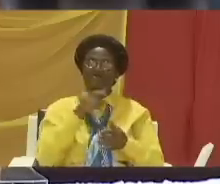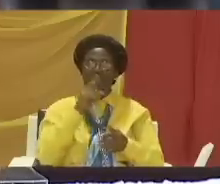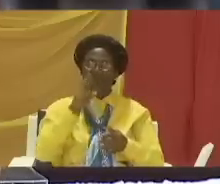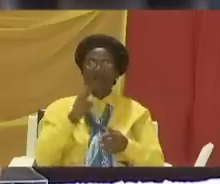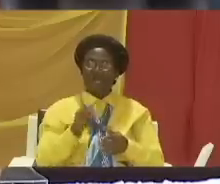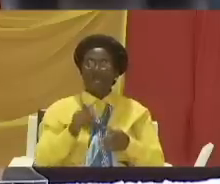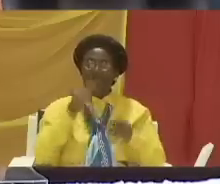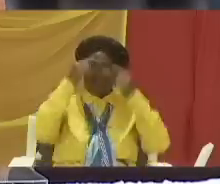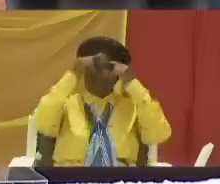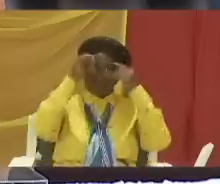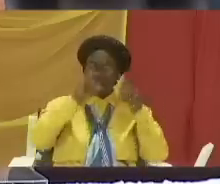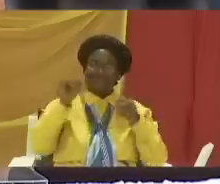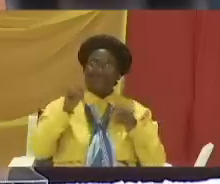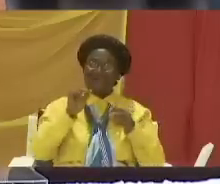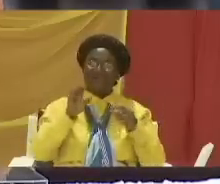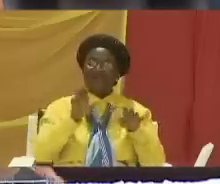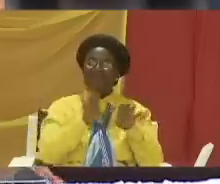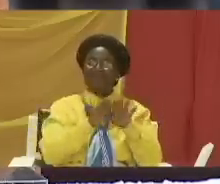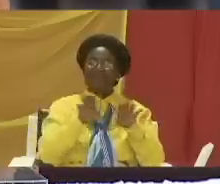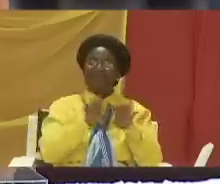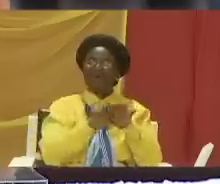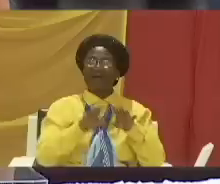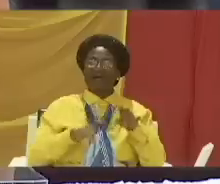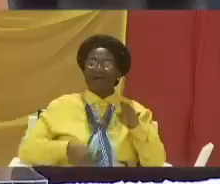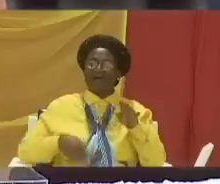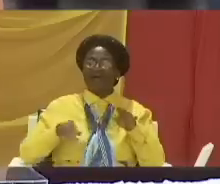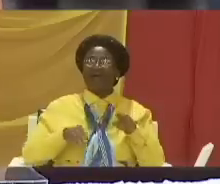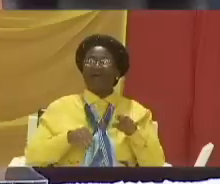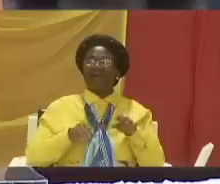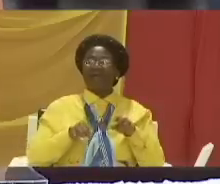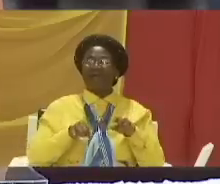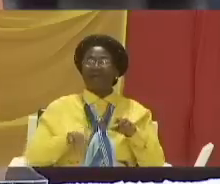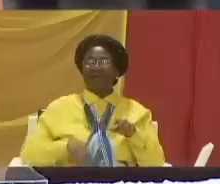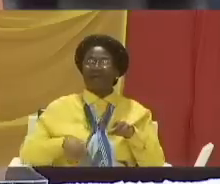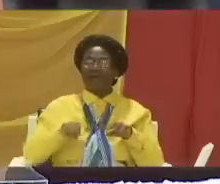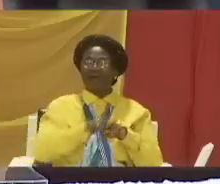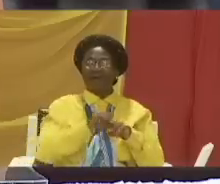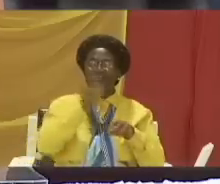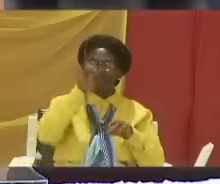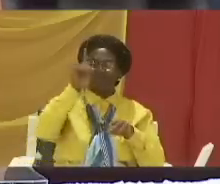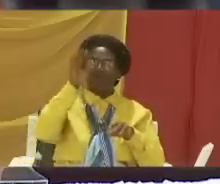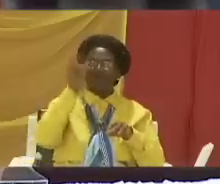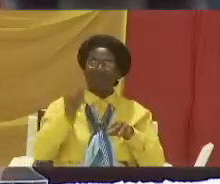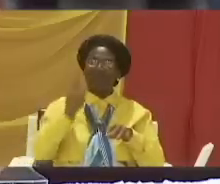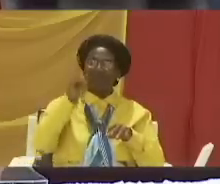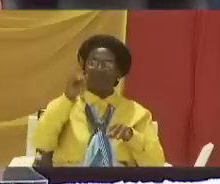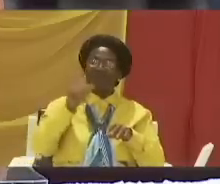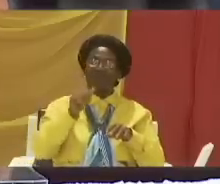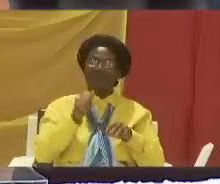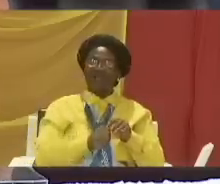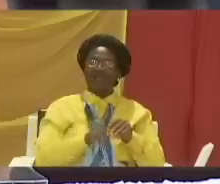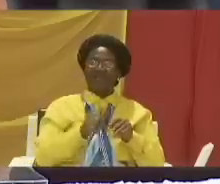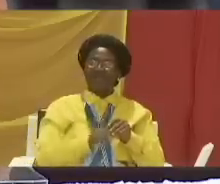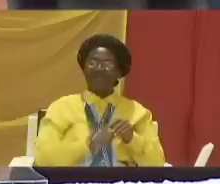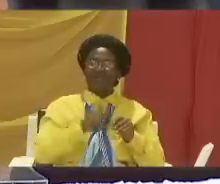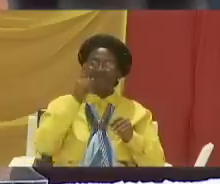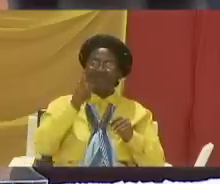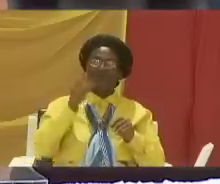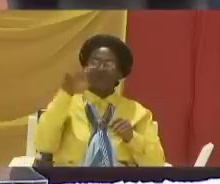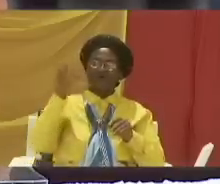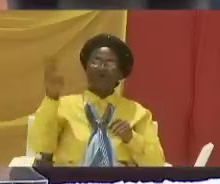one by one, every one of them became fruitful, except one.